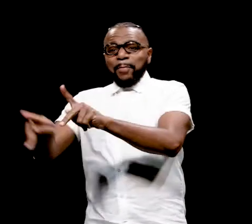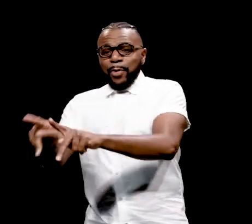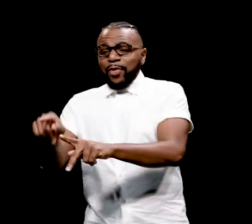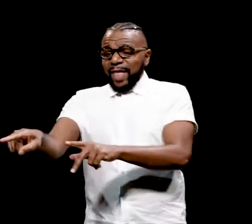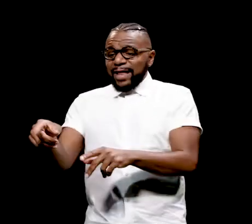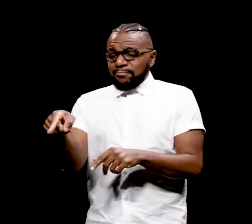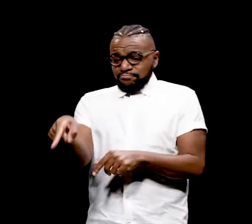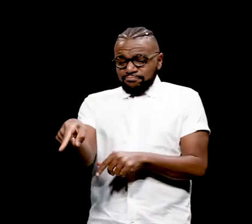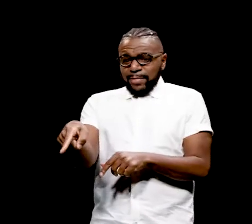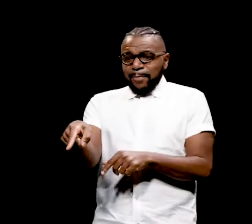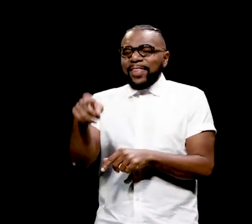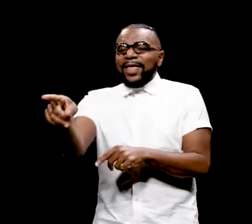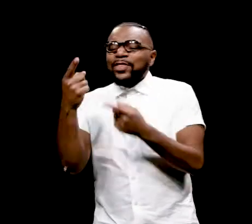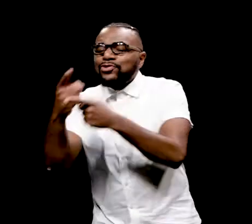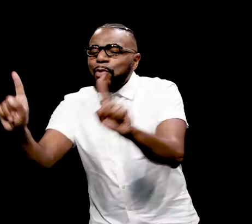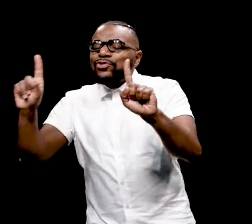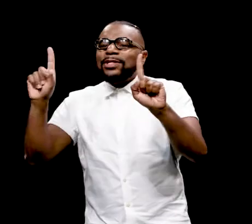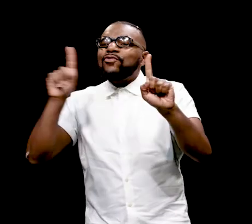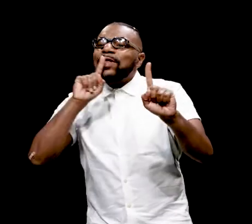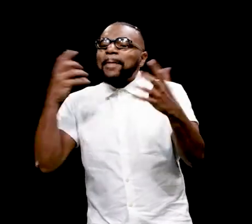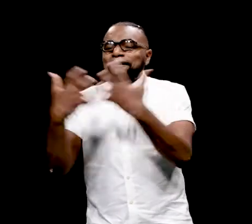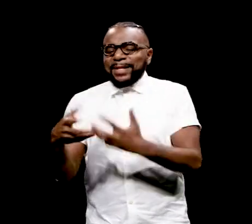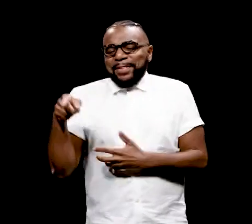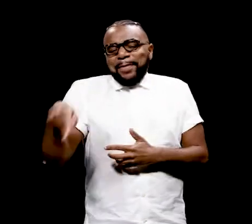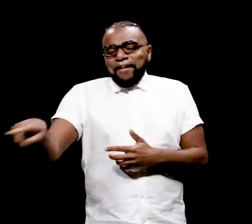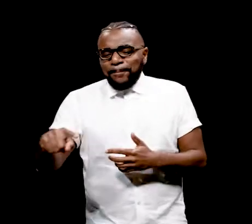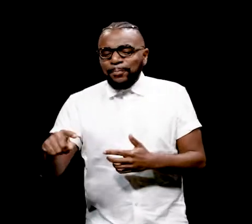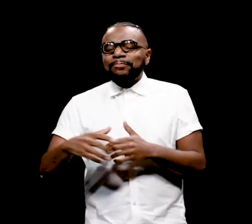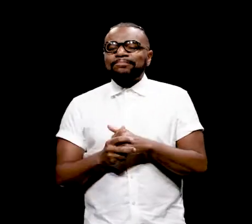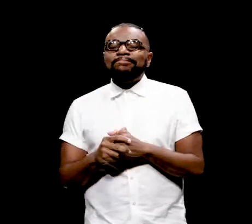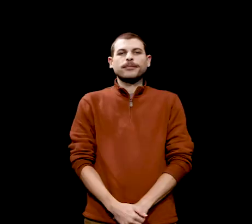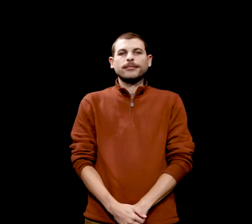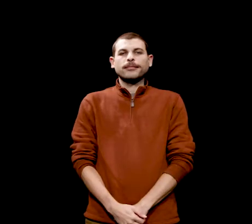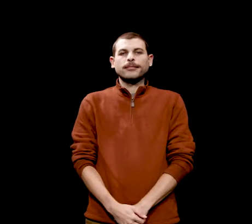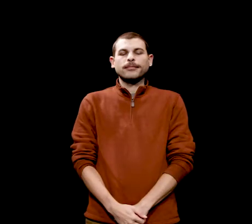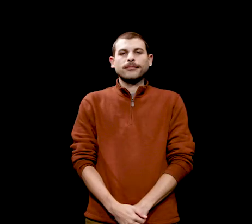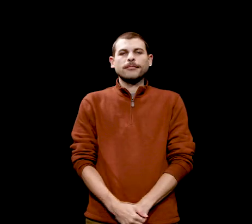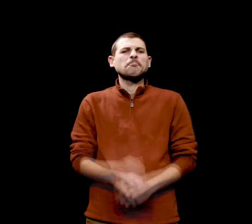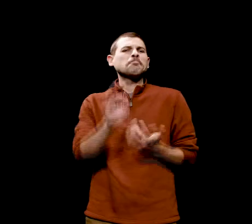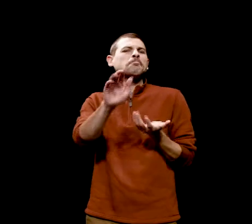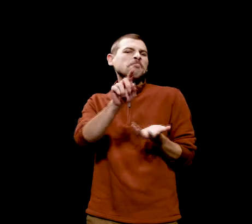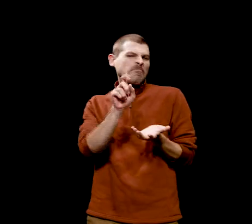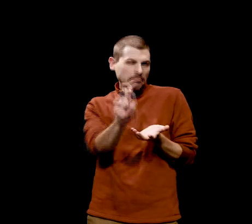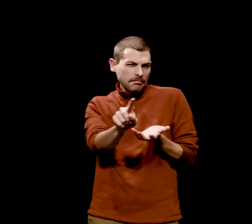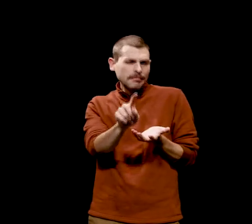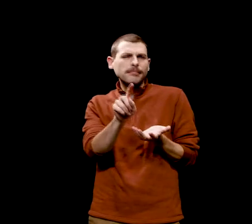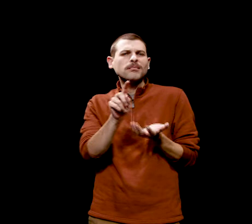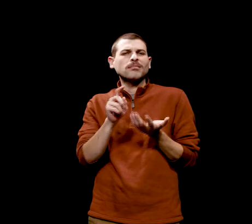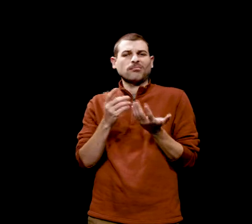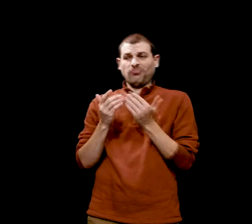affected, then the solutions are actually the most appropriate for whatever challenge we're trying to face. How will you